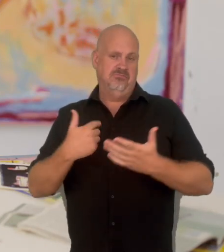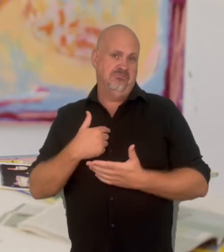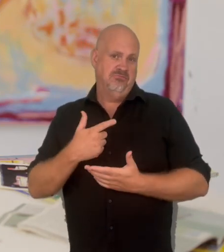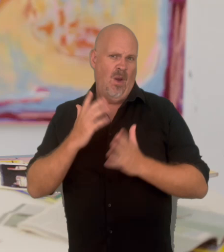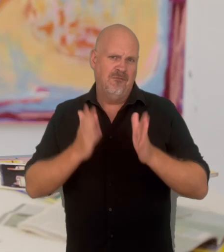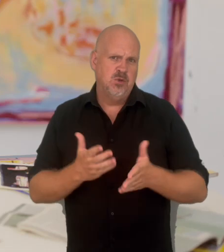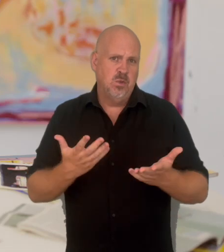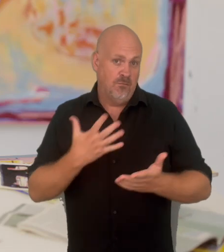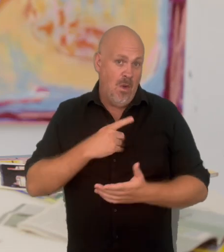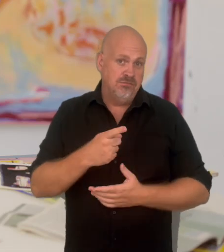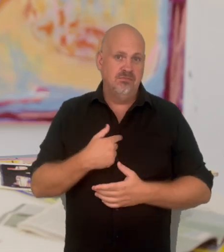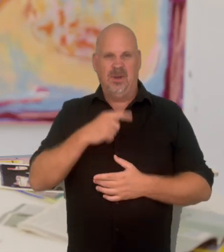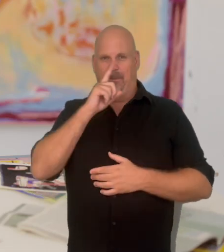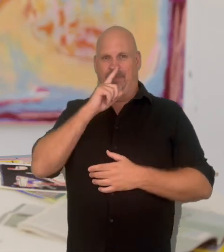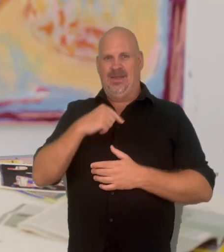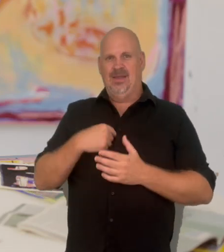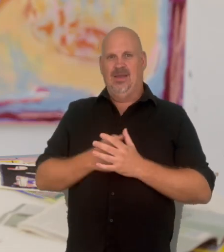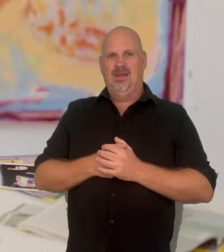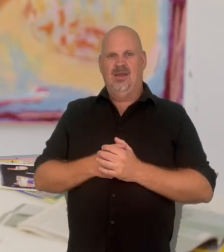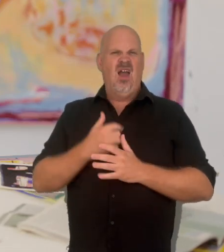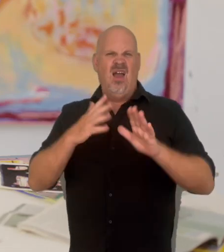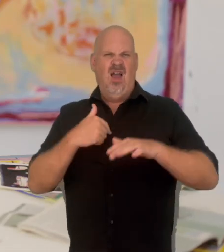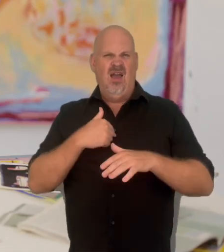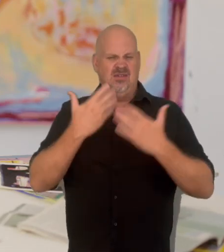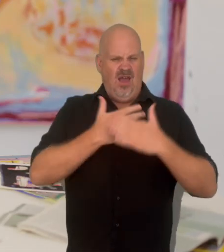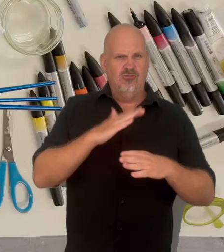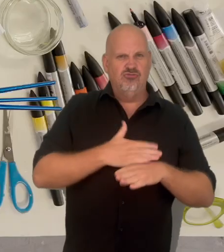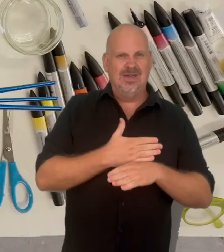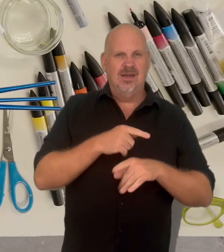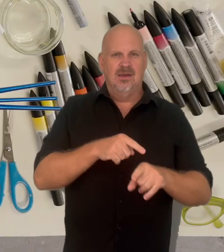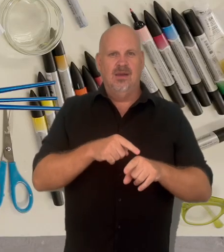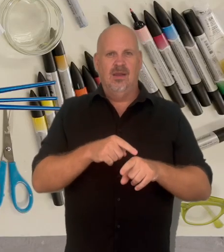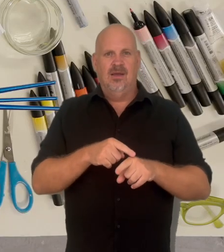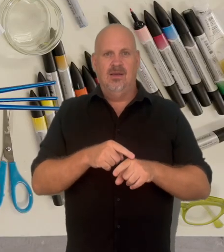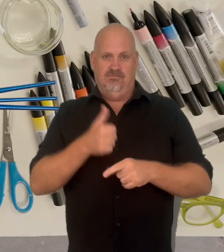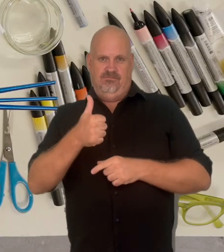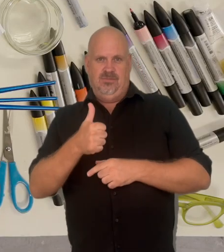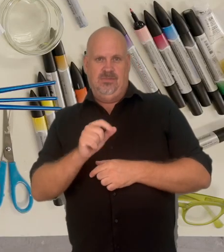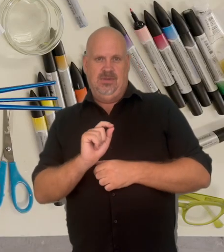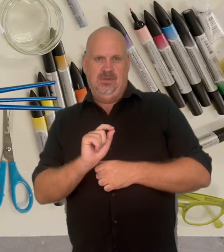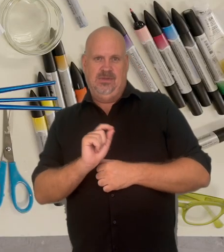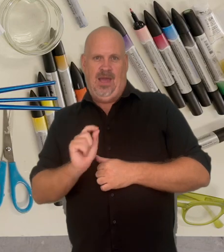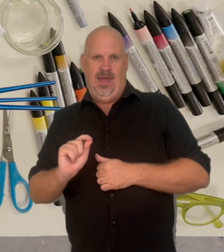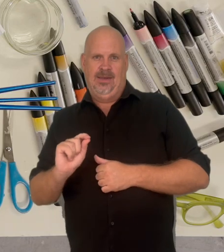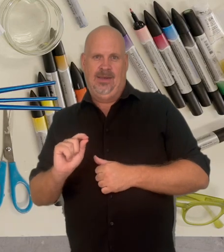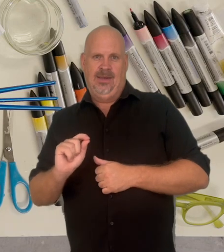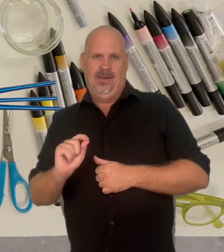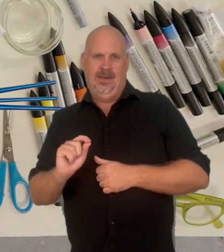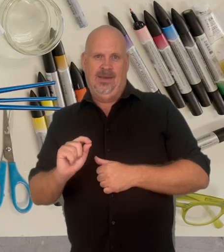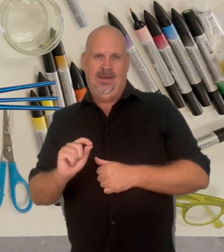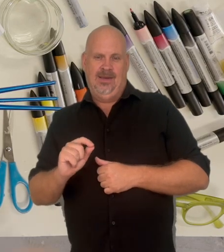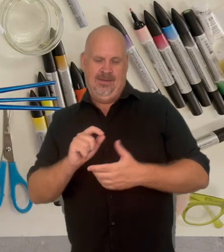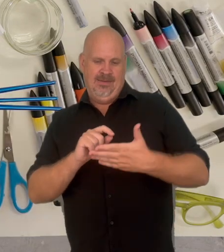going to use dark green. No? Yes, I am. Boom. And then you can sign your painting and off you